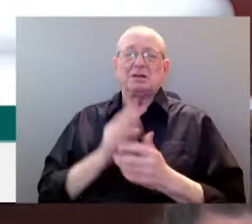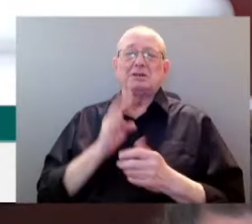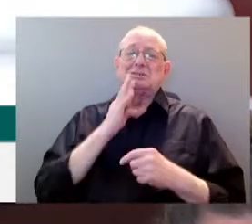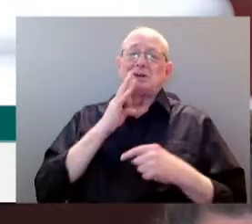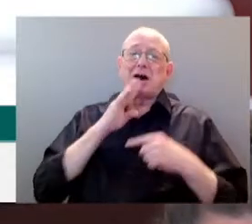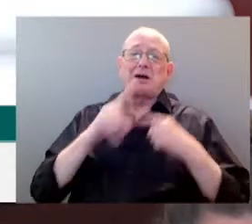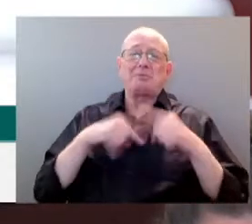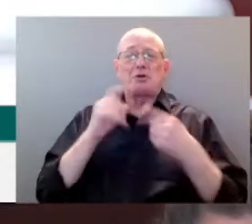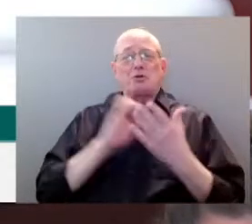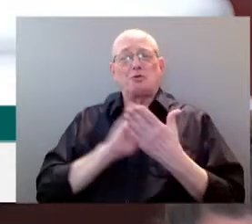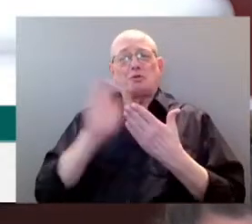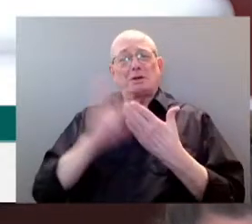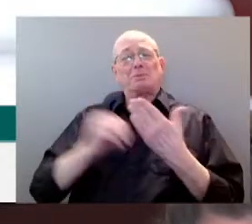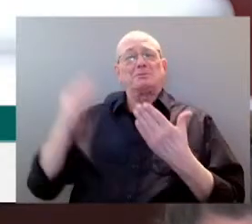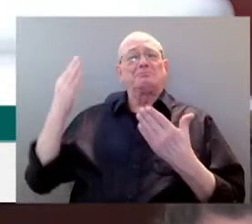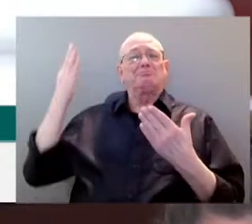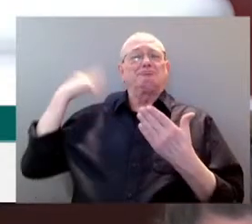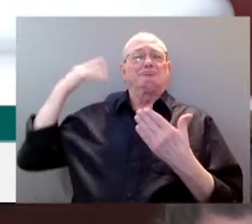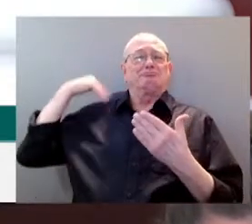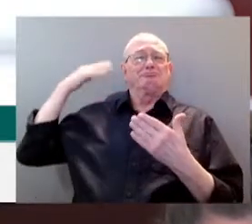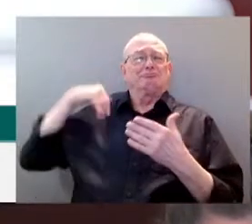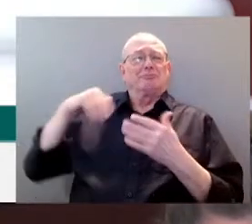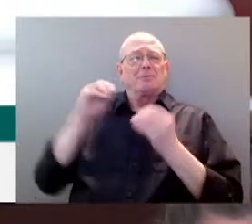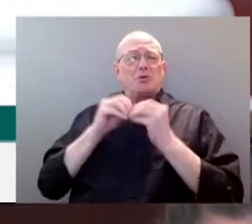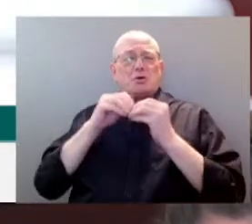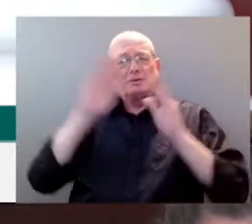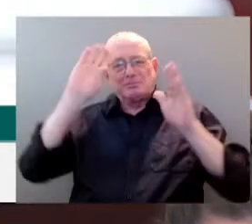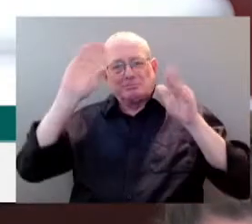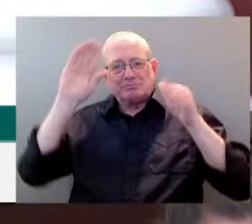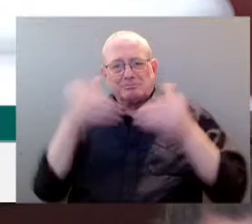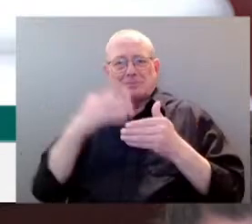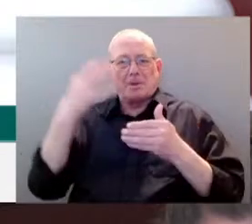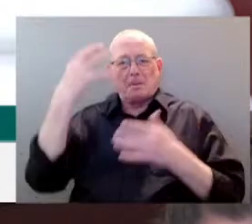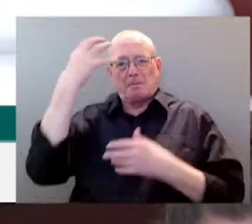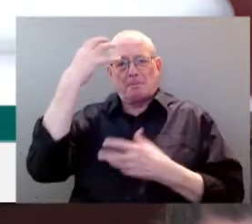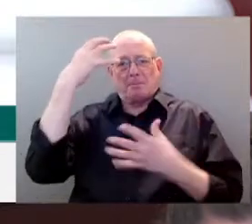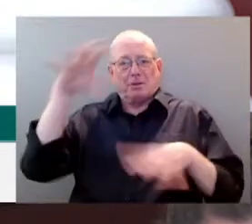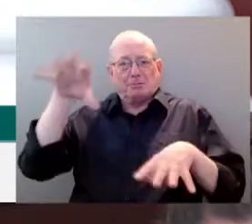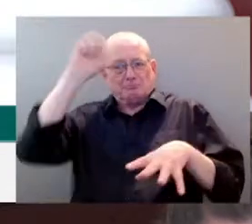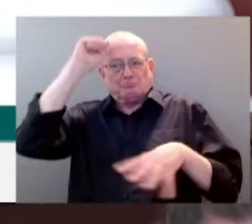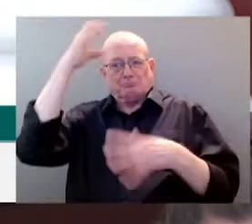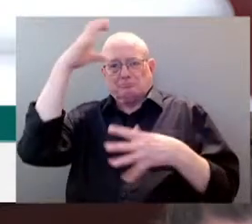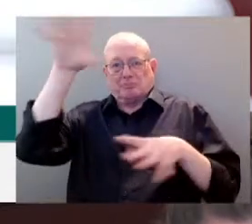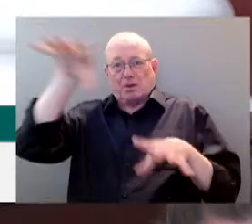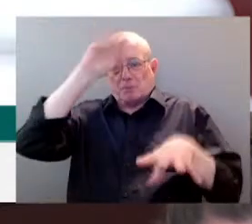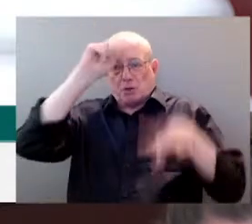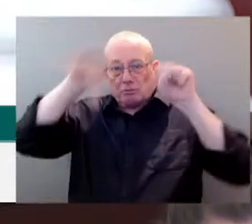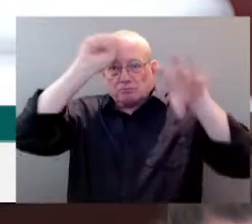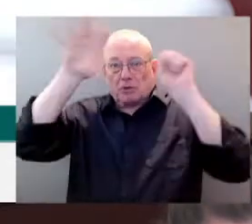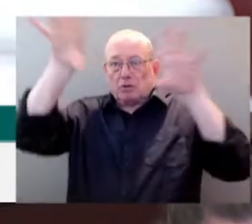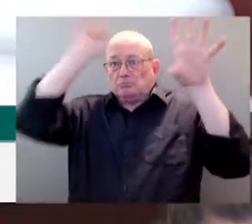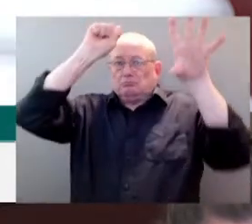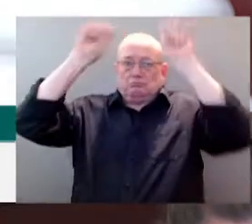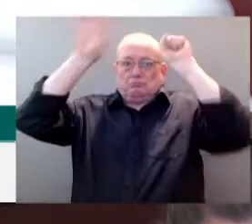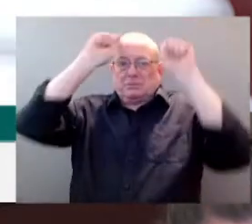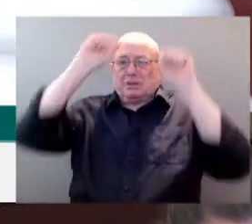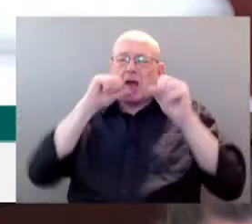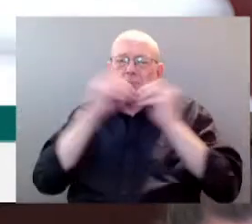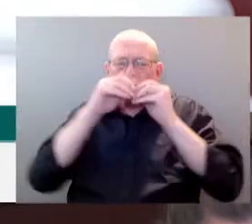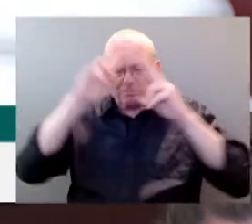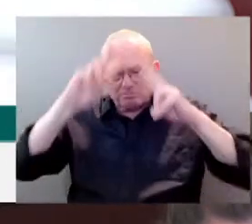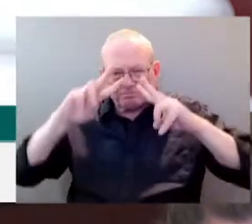on memorization than critic IAL thinking that's fny when will this government wake up to what is needed in a modern curriculum and a